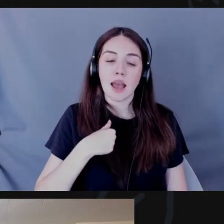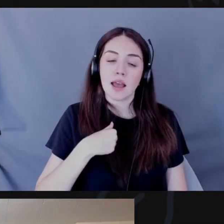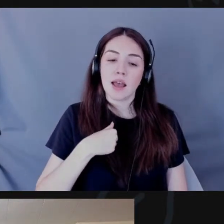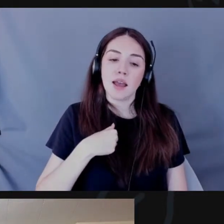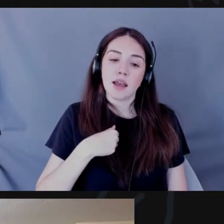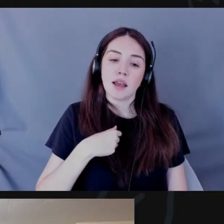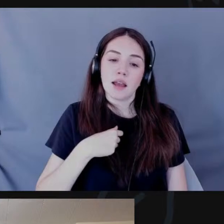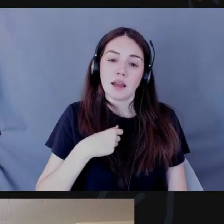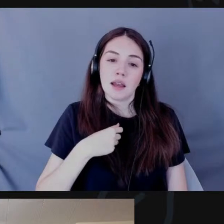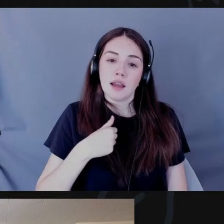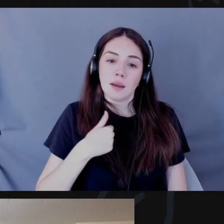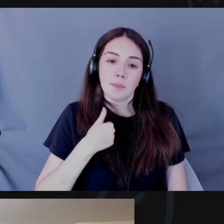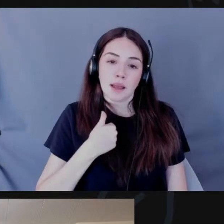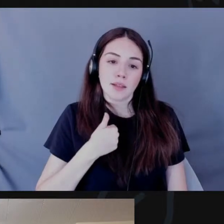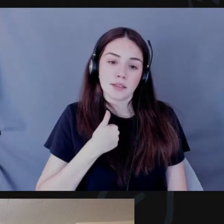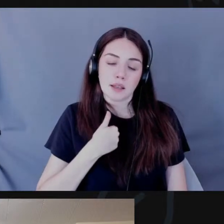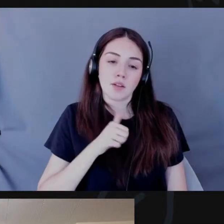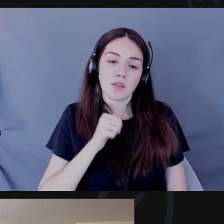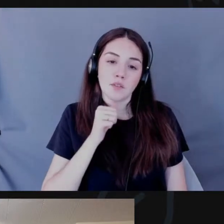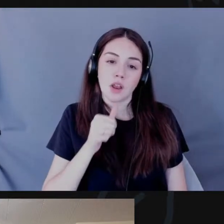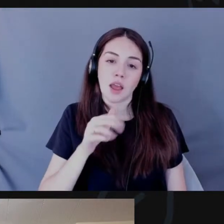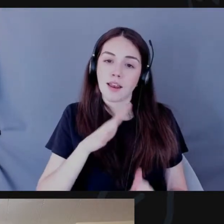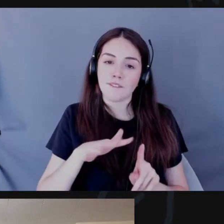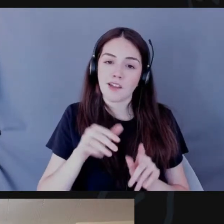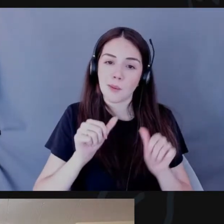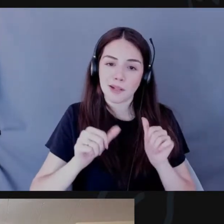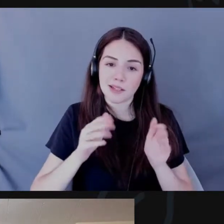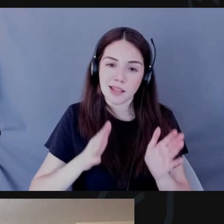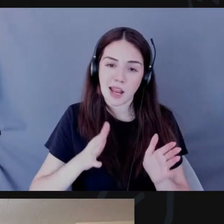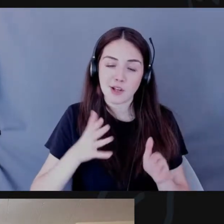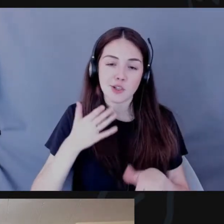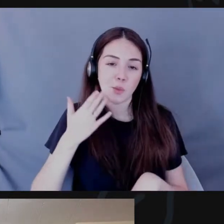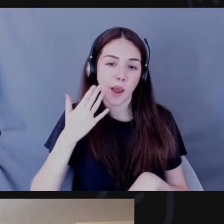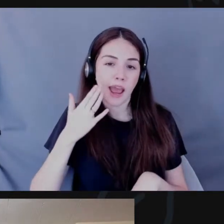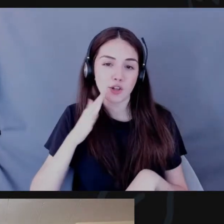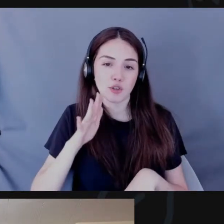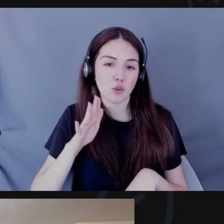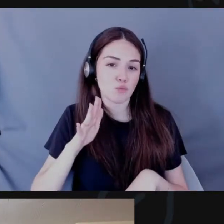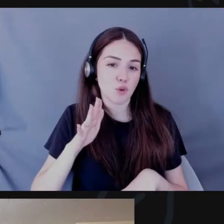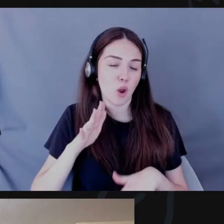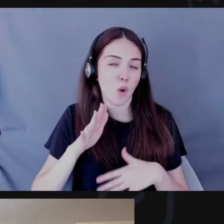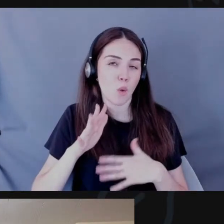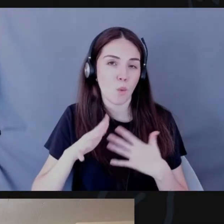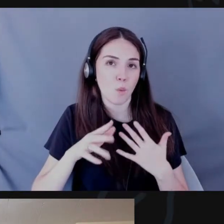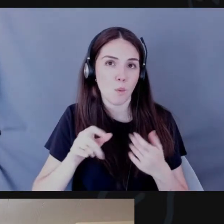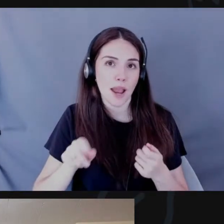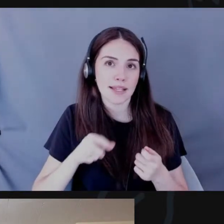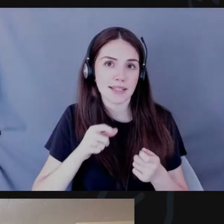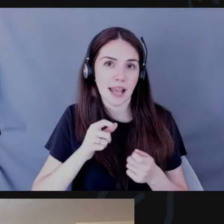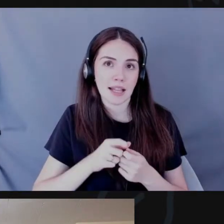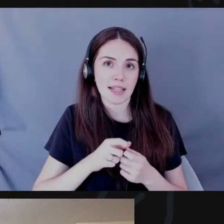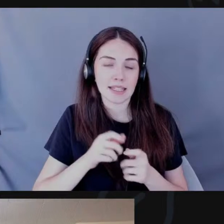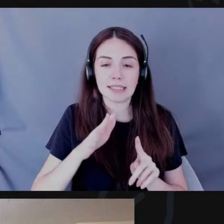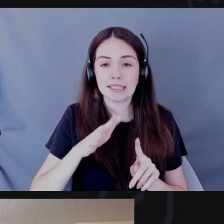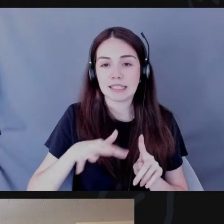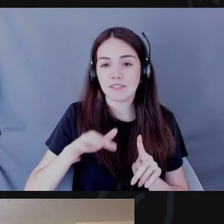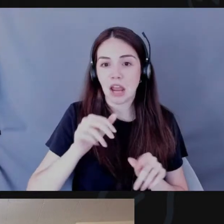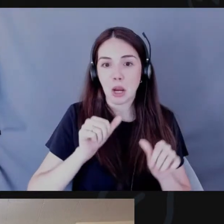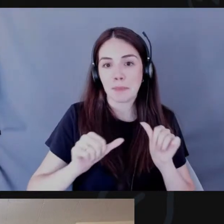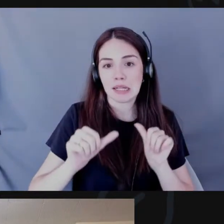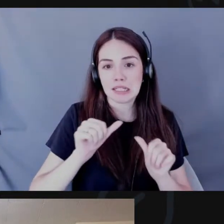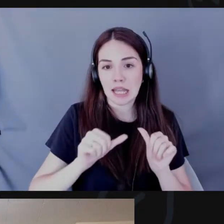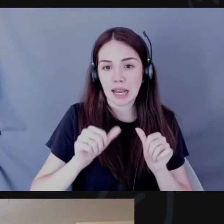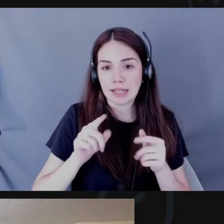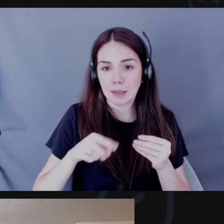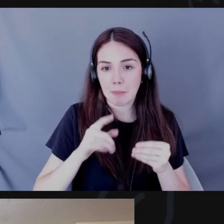I'm not an environmental scientist, so I can't speak really to the environmental kind of science of that.